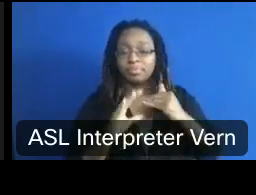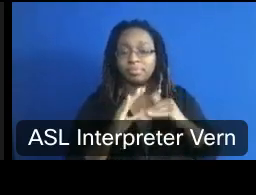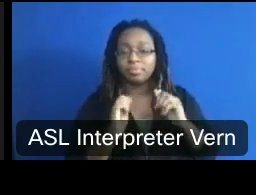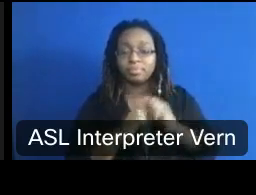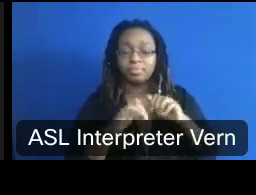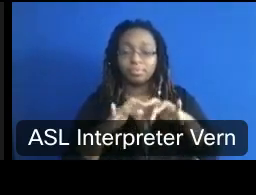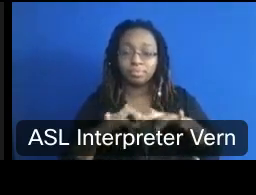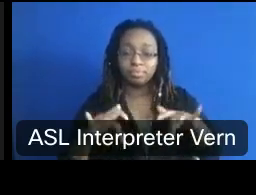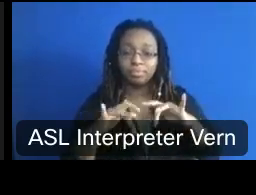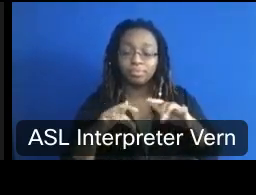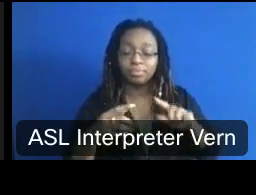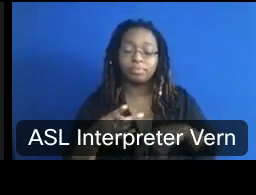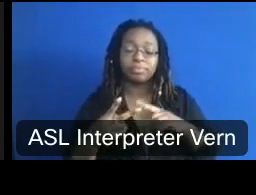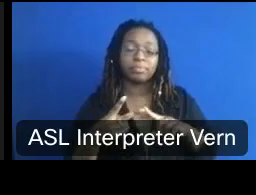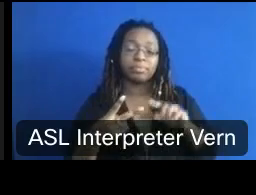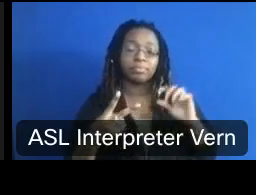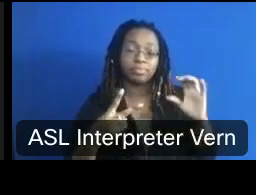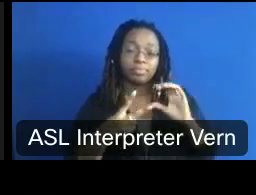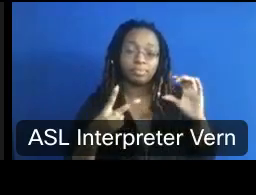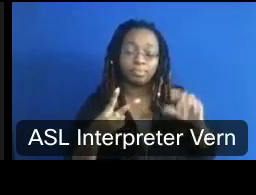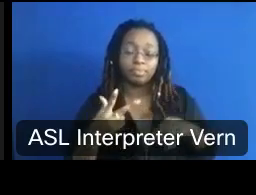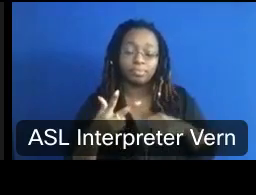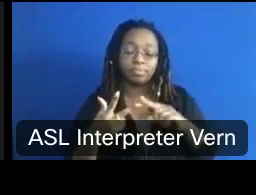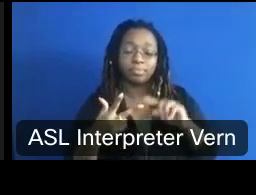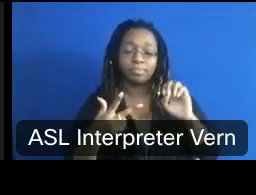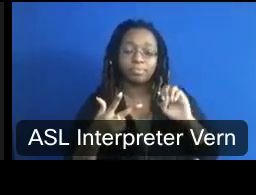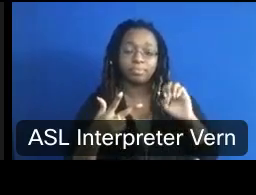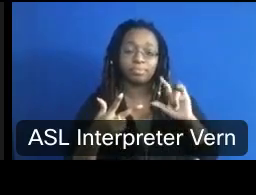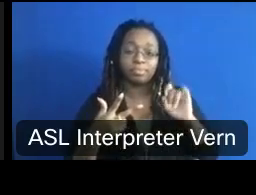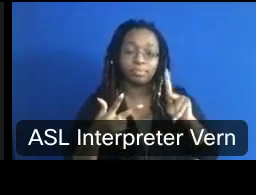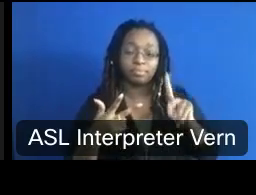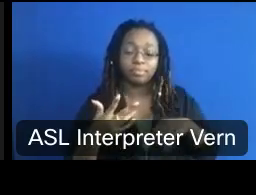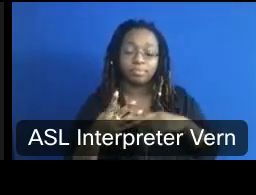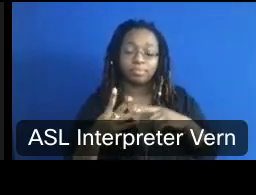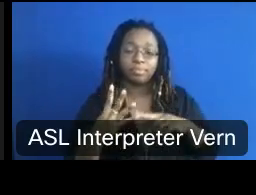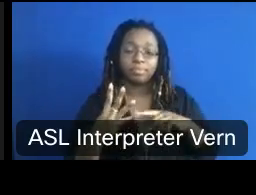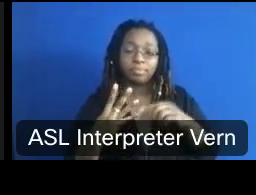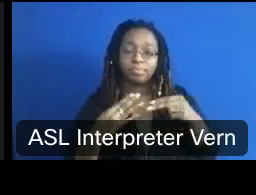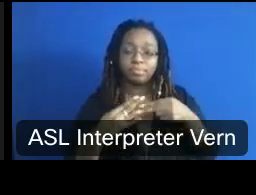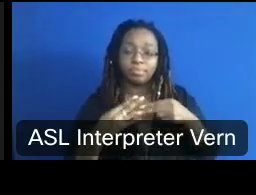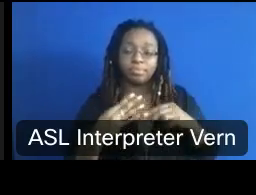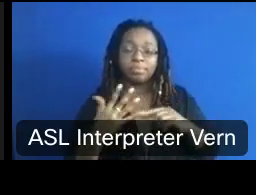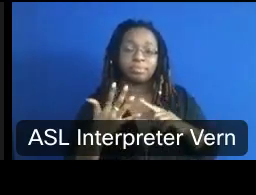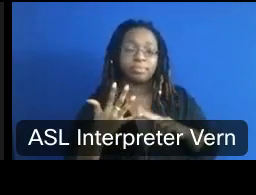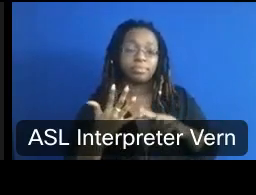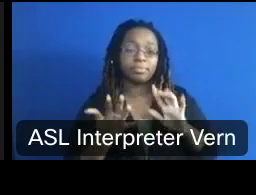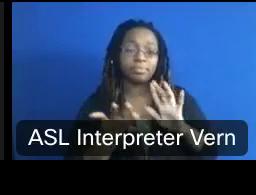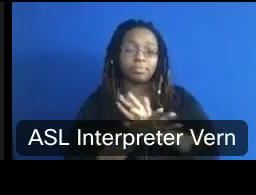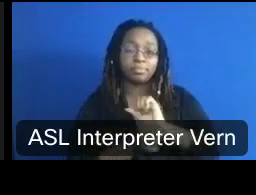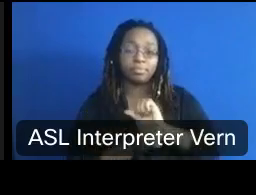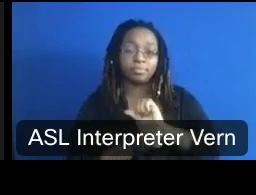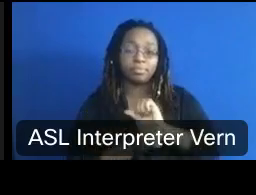certificate, the evaluation link, and the slides and handouts. If you have time now, I've added